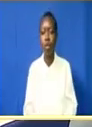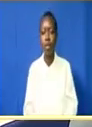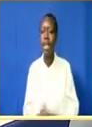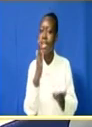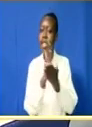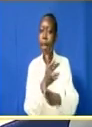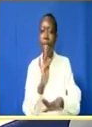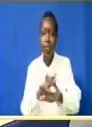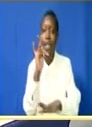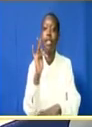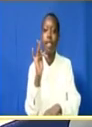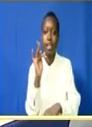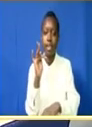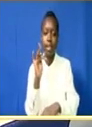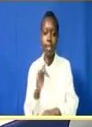effects?